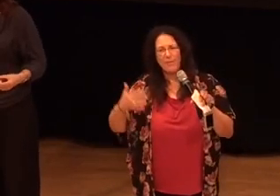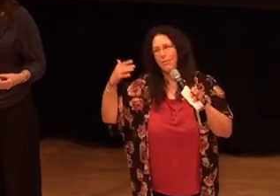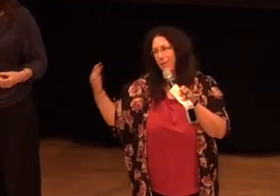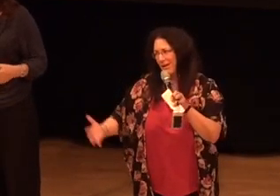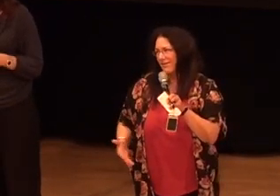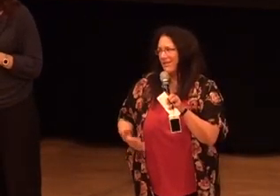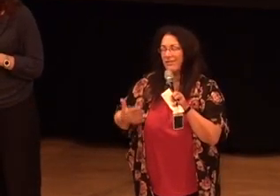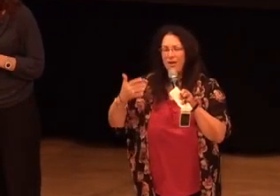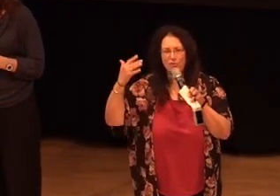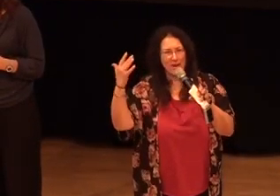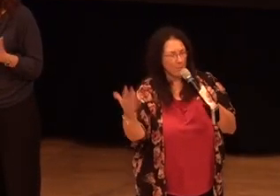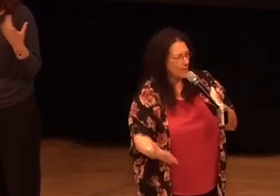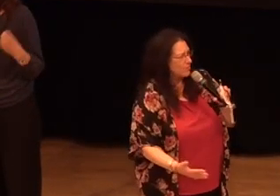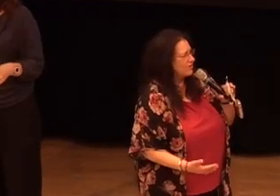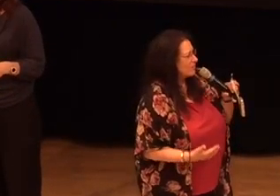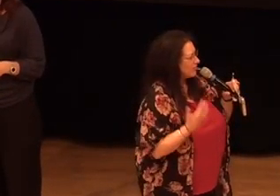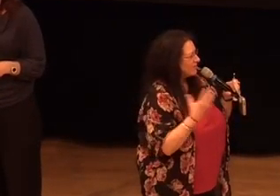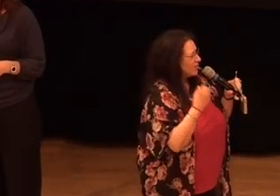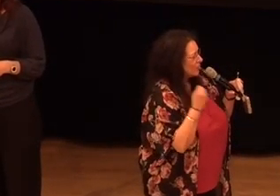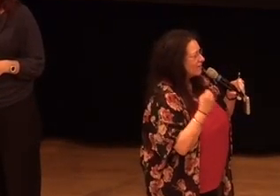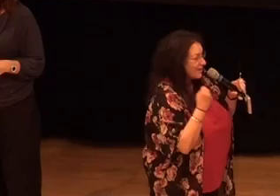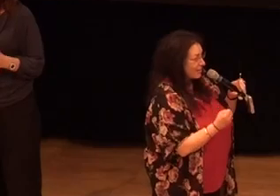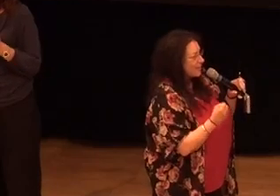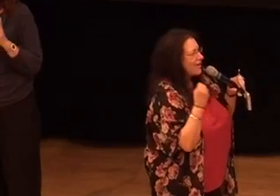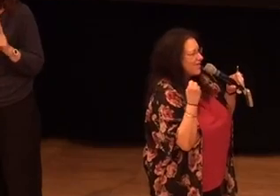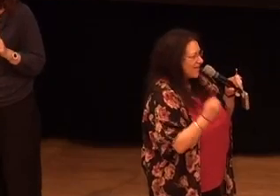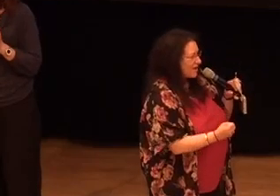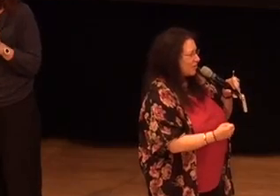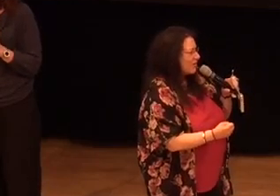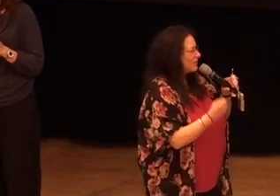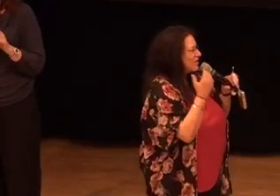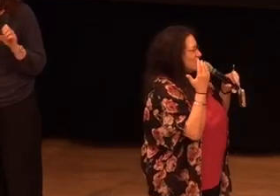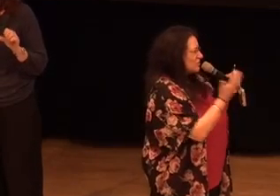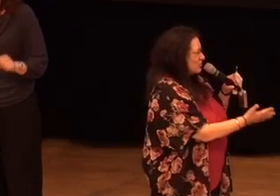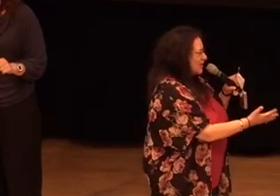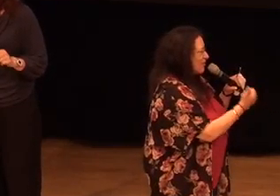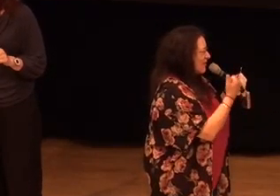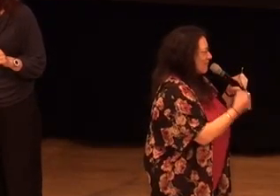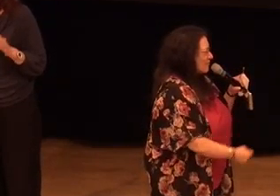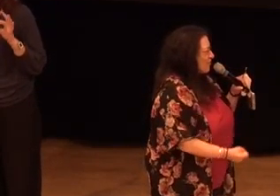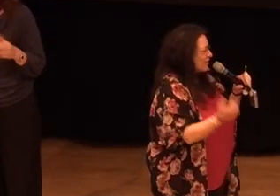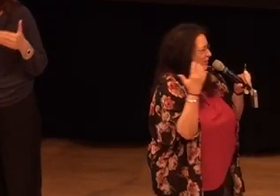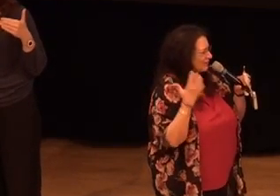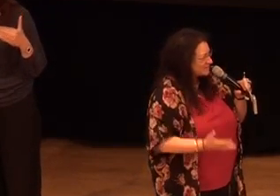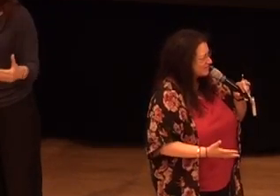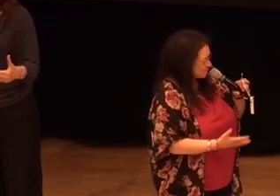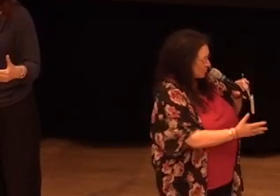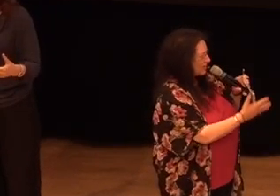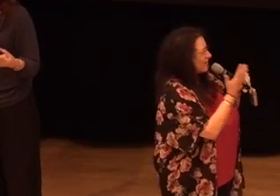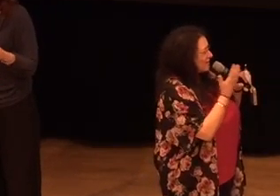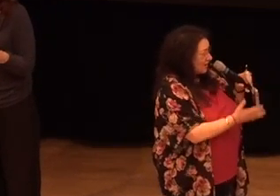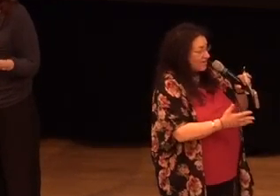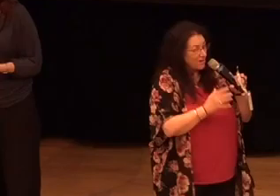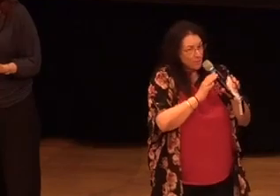what's happening politically in this country and how people with disabilities can reclaim that narrative. So Sarah and I have been talking, and Liz